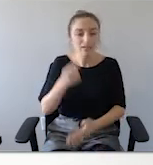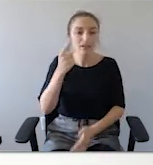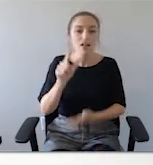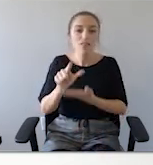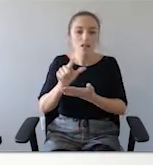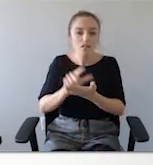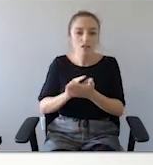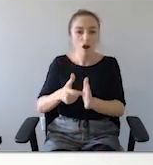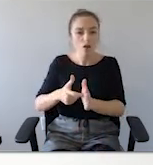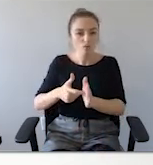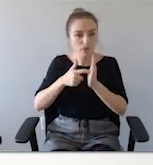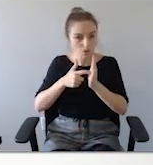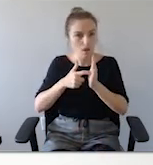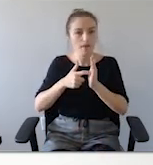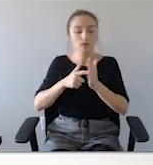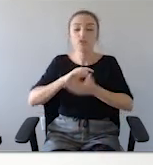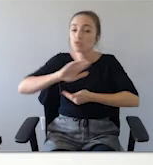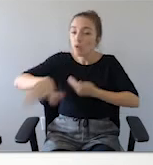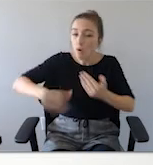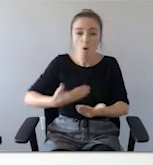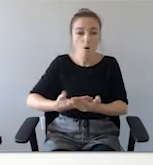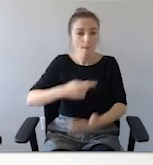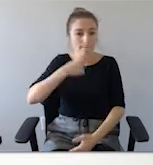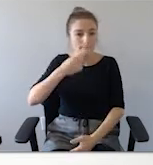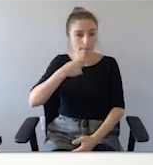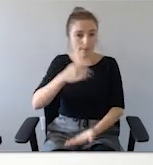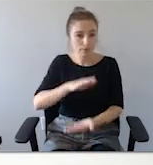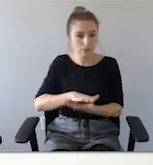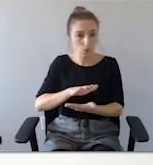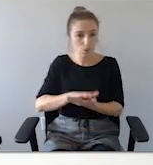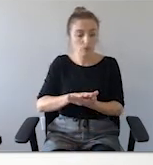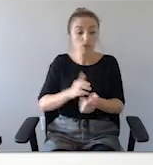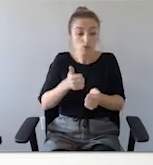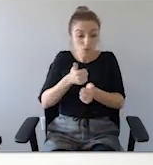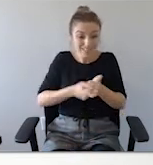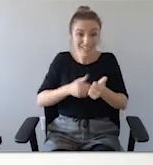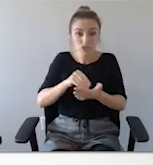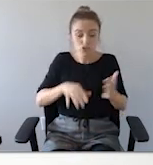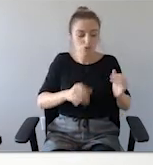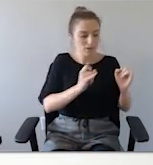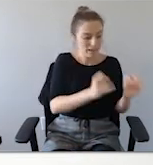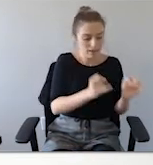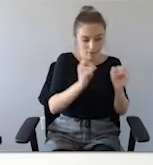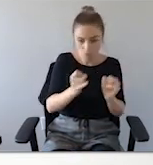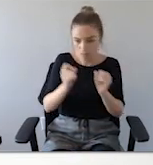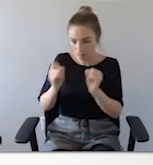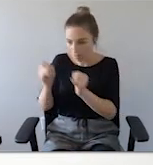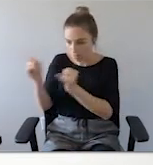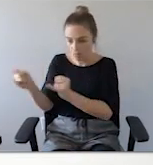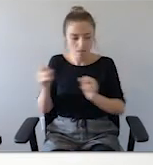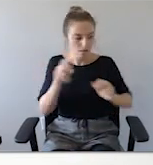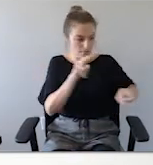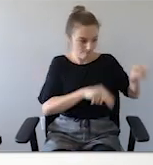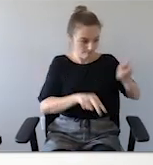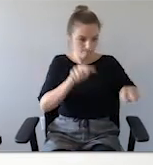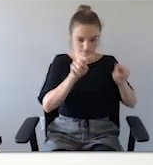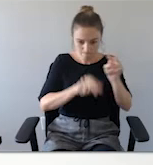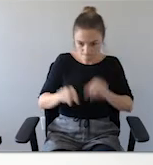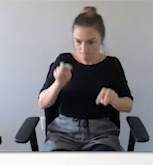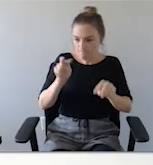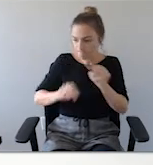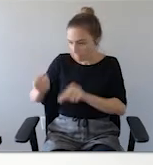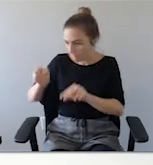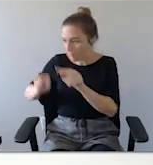them all public schools to look at, again, every student individually to determine where do we start? We start with